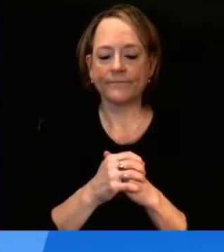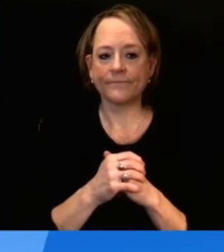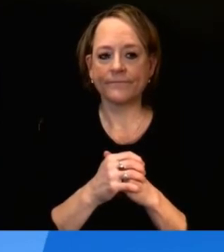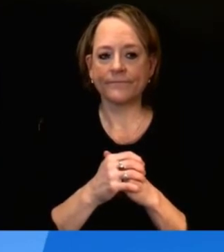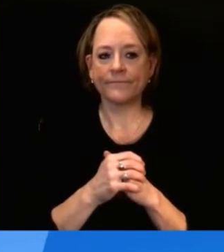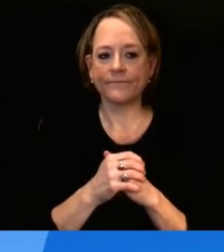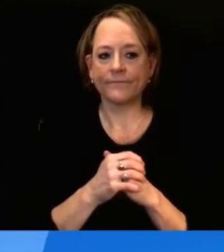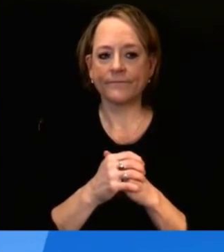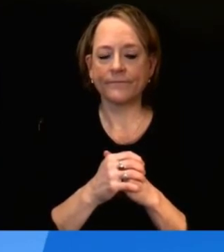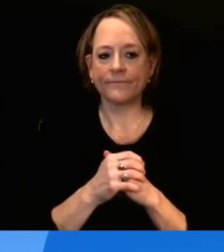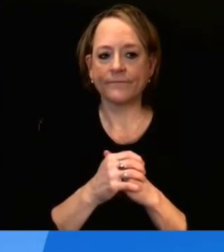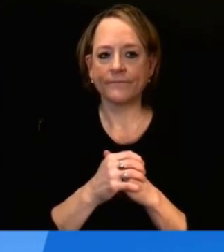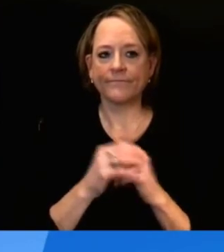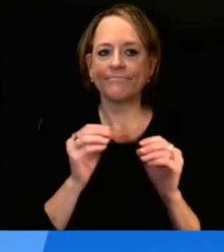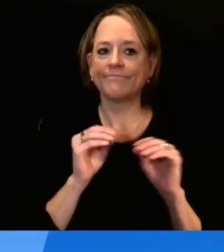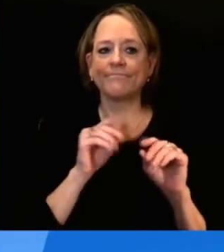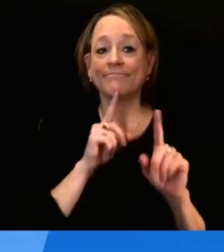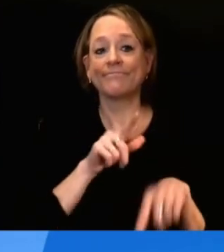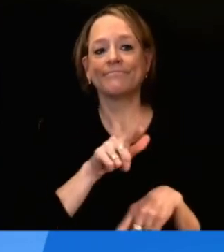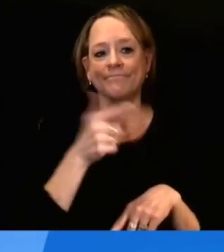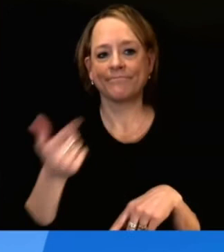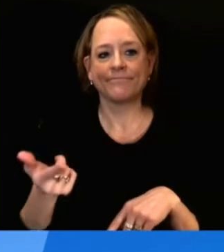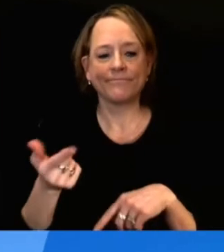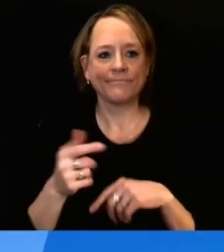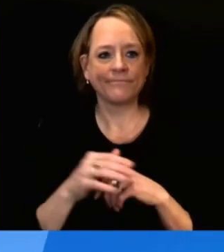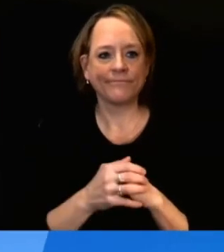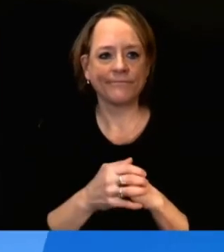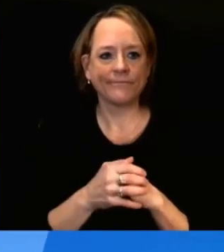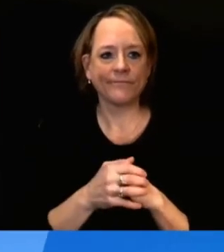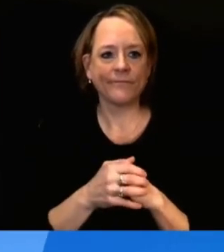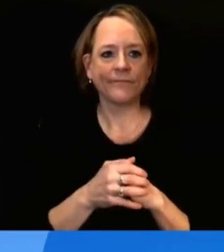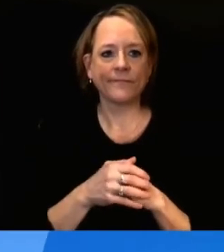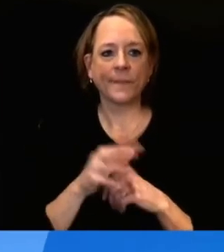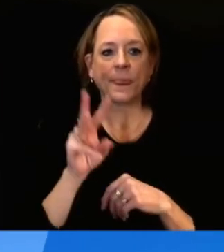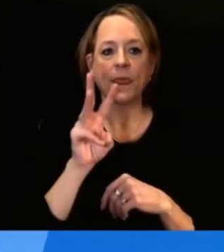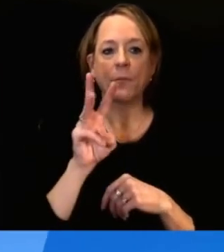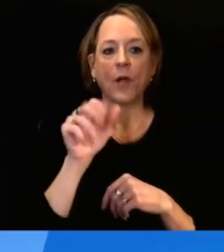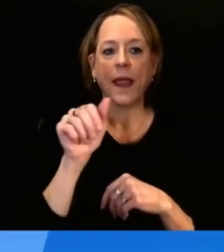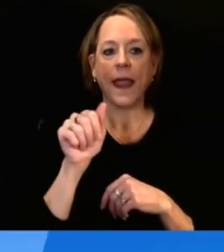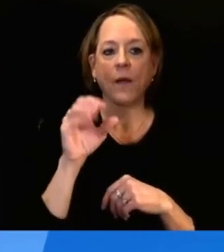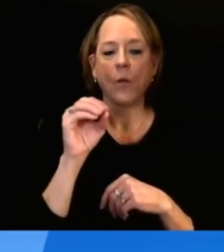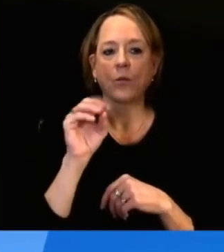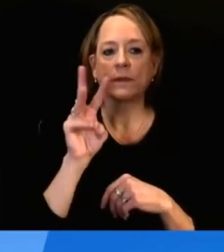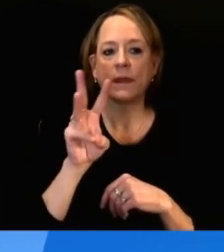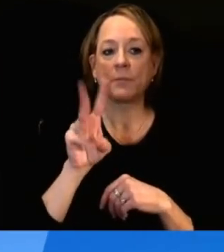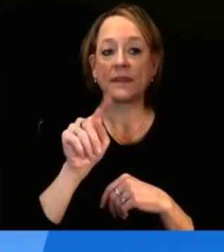Okay, we'll move on then to Brittany Slaughter from WAOW-TV in Wausau. Brittany.